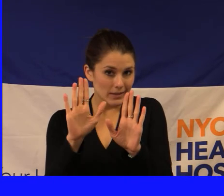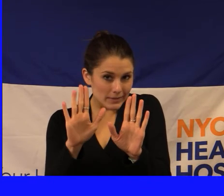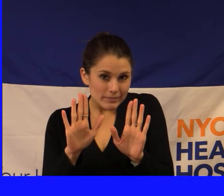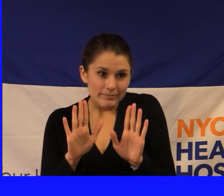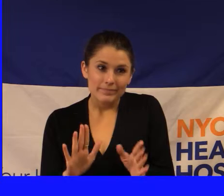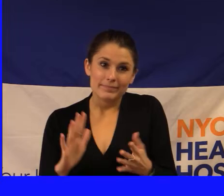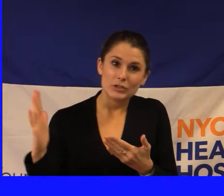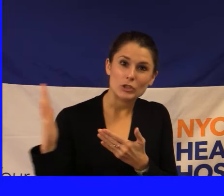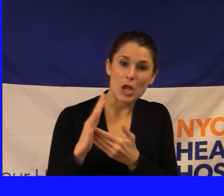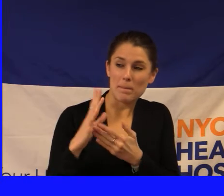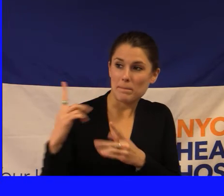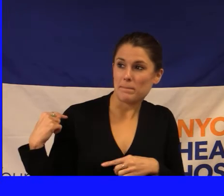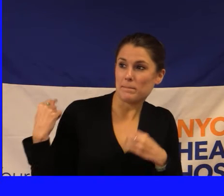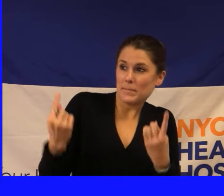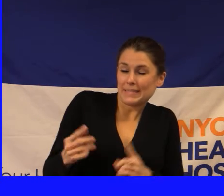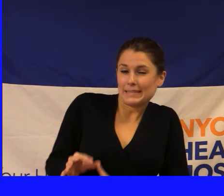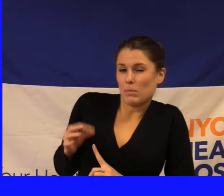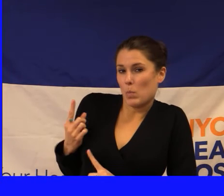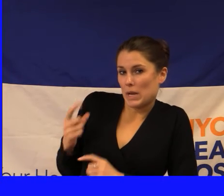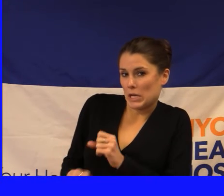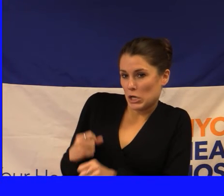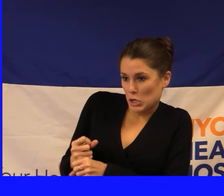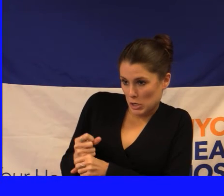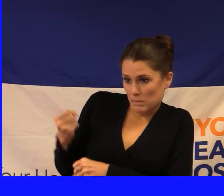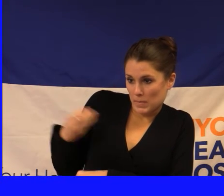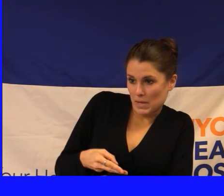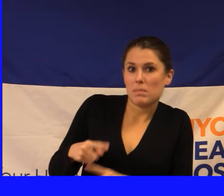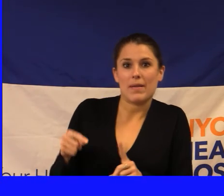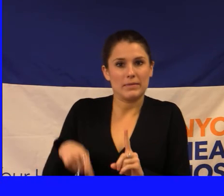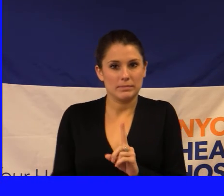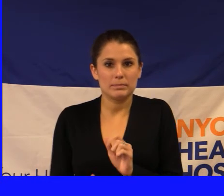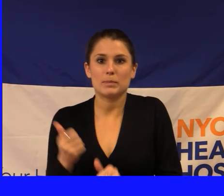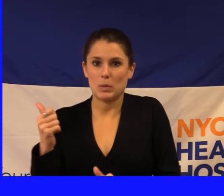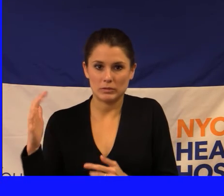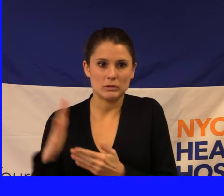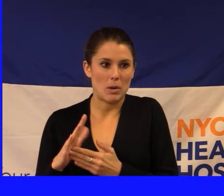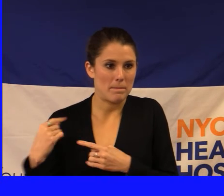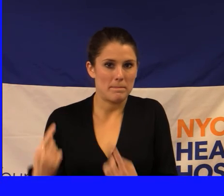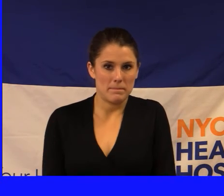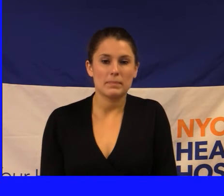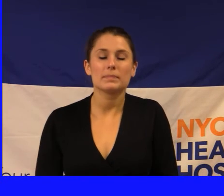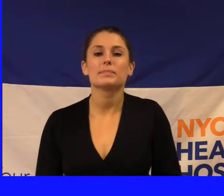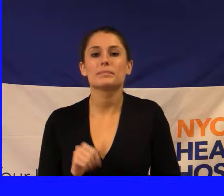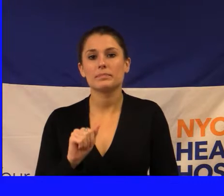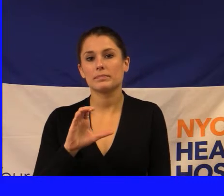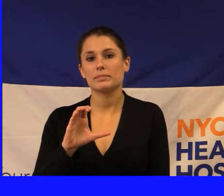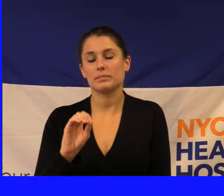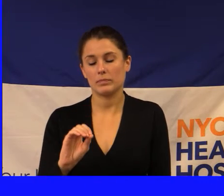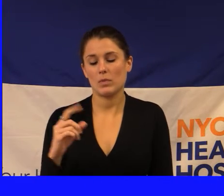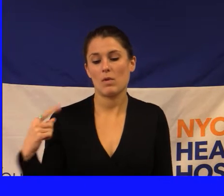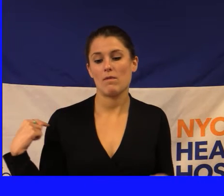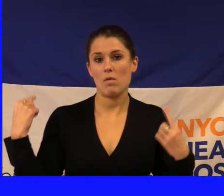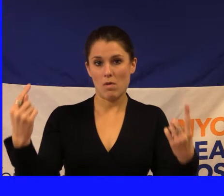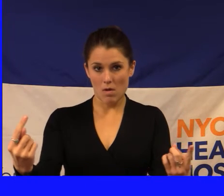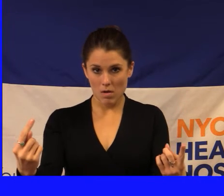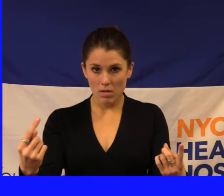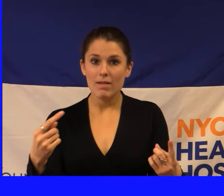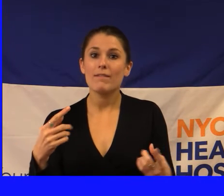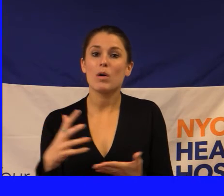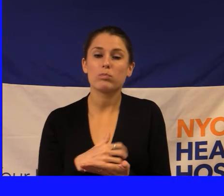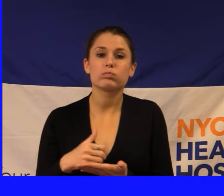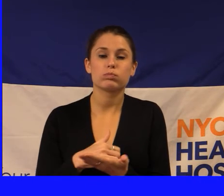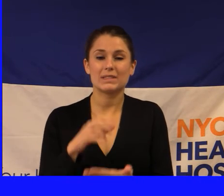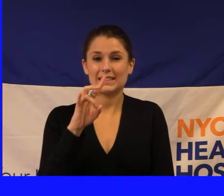of the ACO. So it's a tremendous success. And the ACO overall has earned performance payments for 7